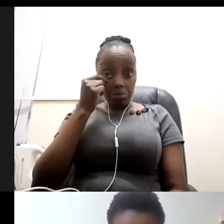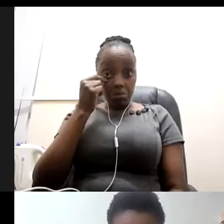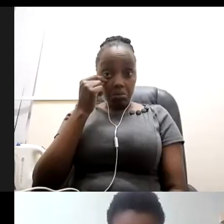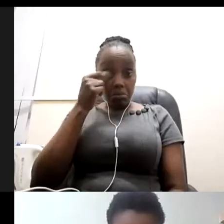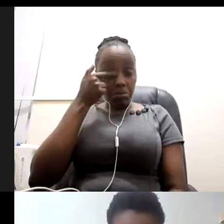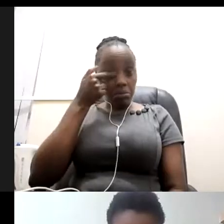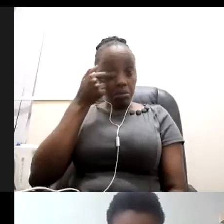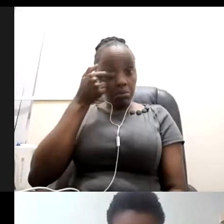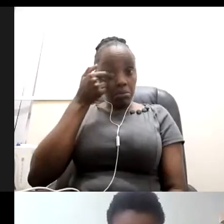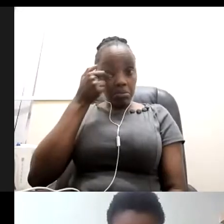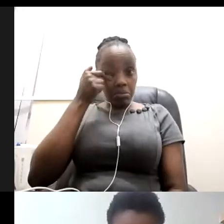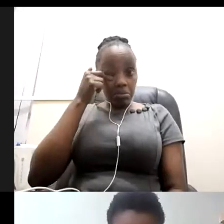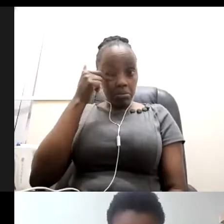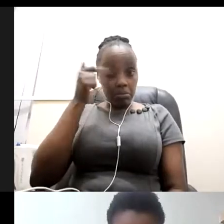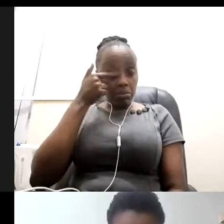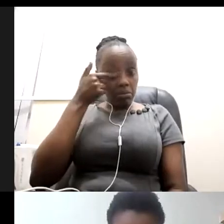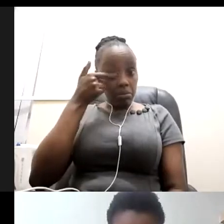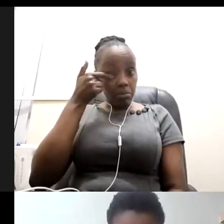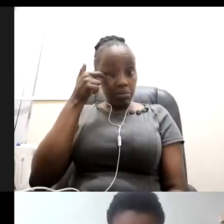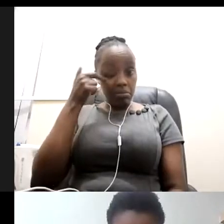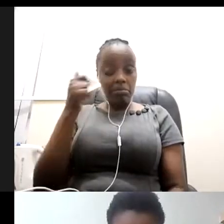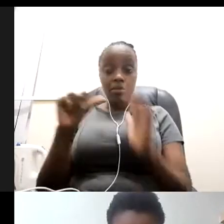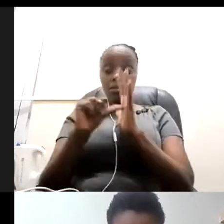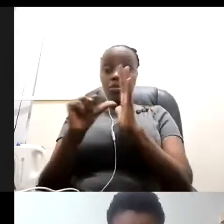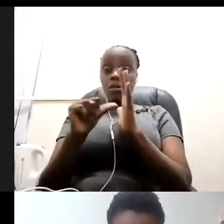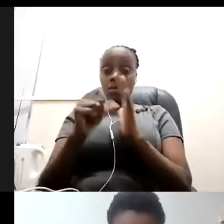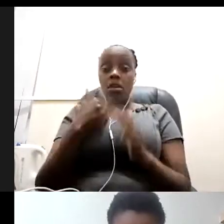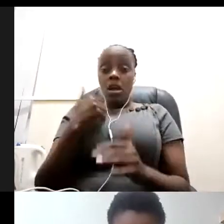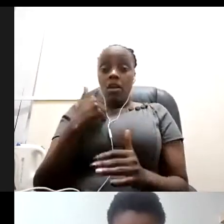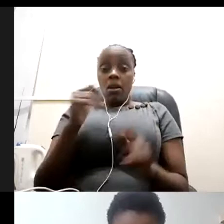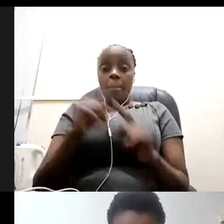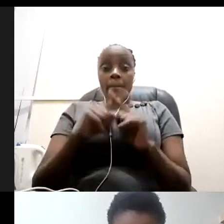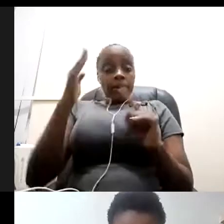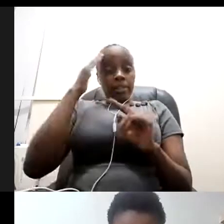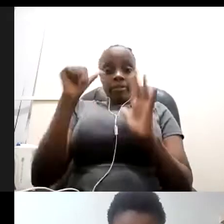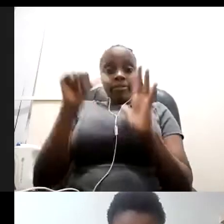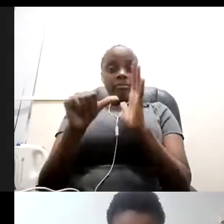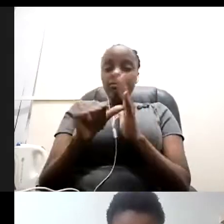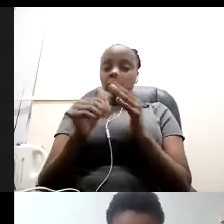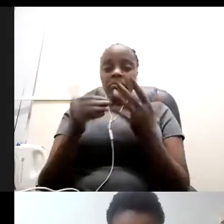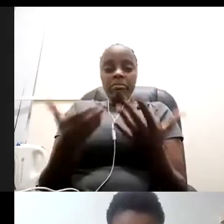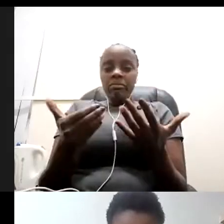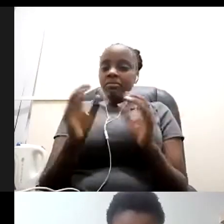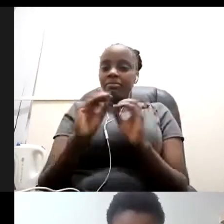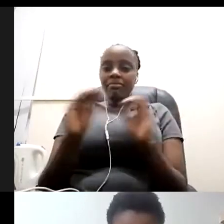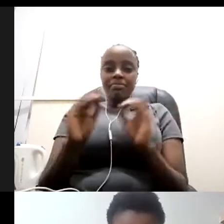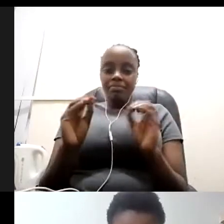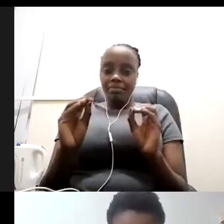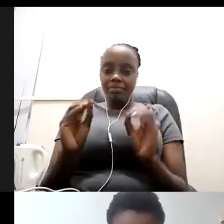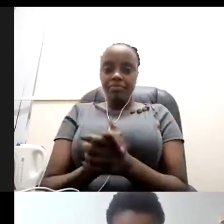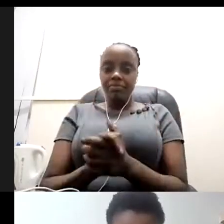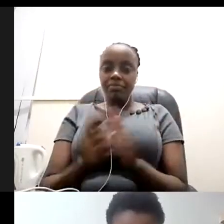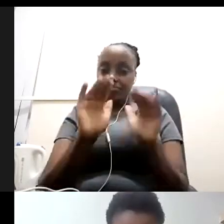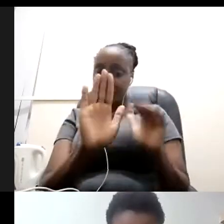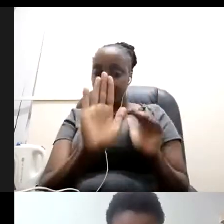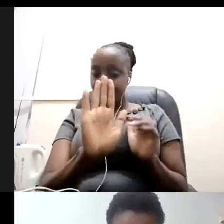Okay, so yeah, there is a problem, but I don't know what. Right. So allow me to propose. Allow me